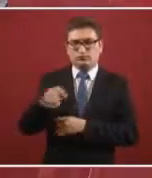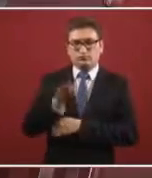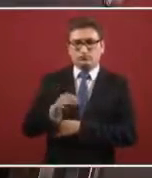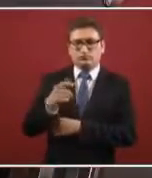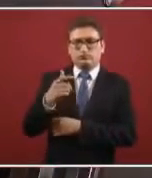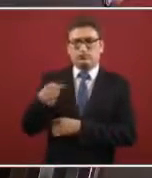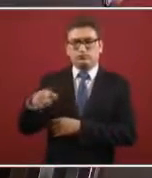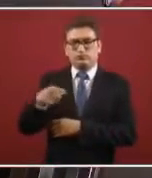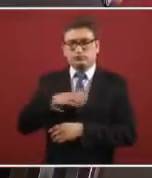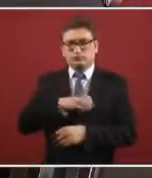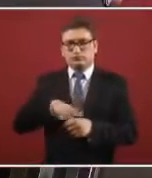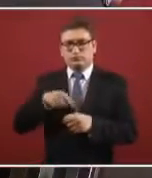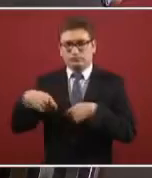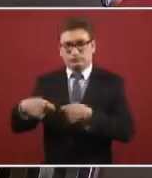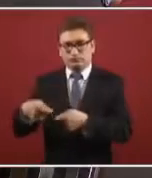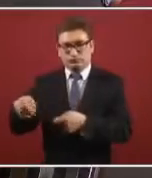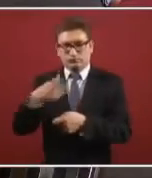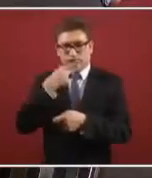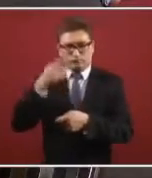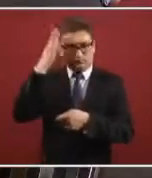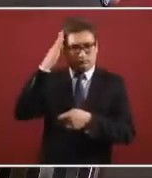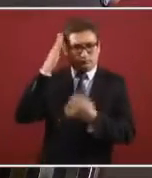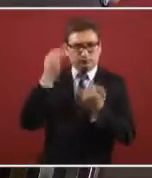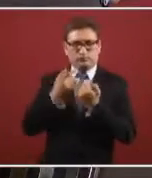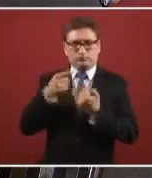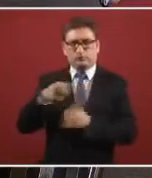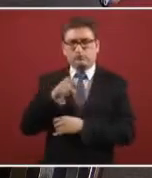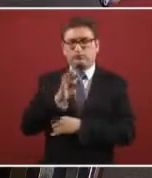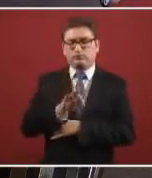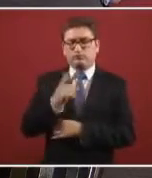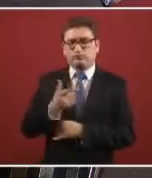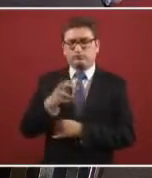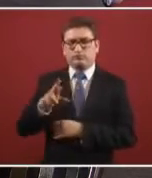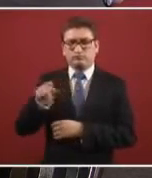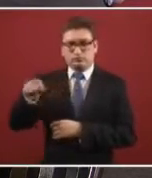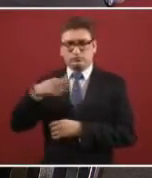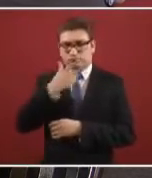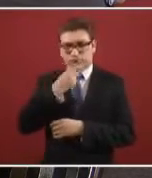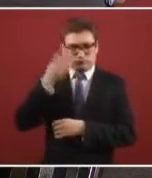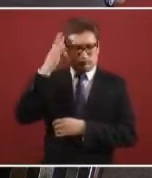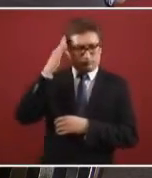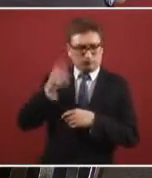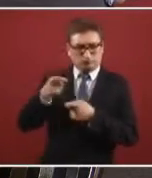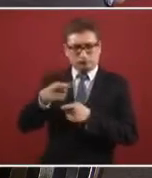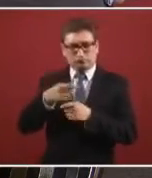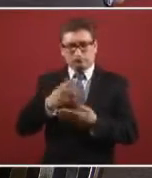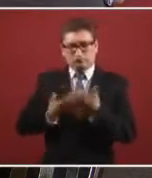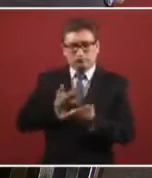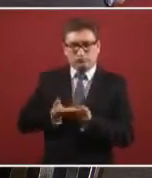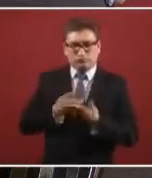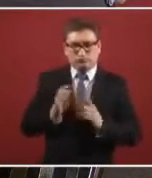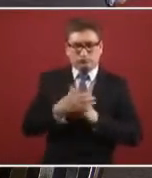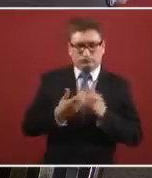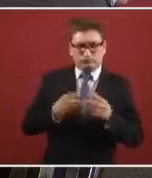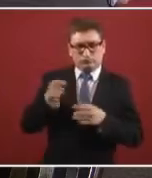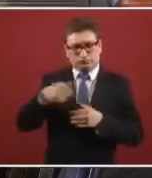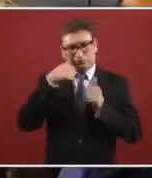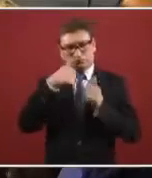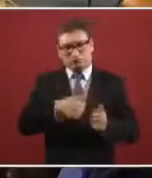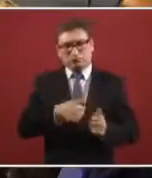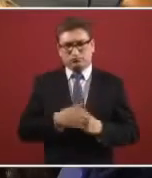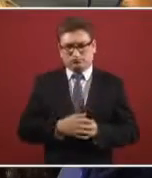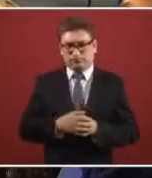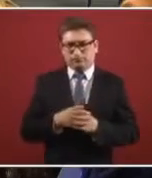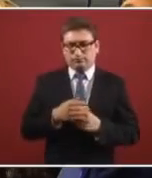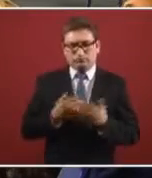que el fiscal shining a general light by the atendería las district propuestas que la attorney propia comisión that formulara. has to do with the Debo señalar proposals que hubo by its